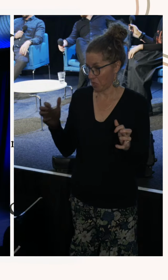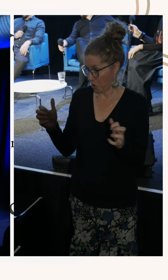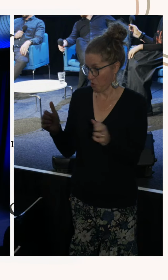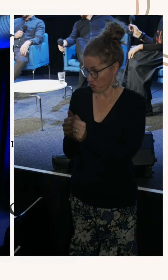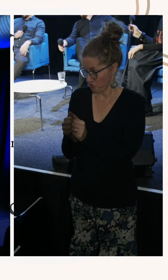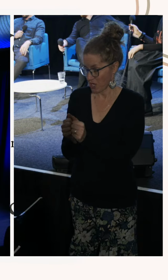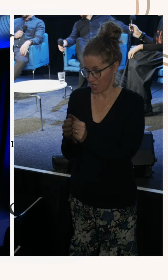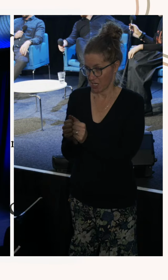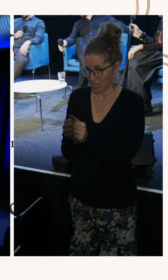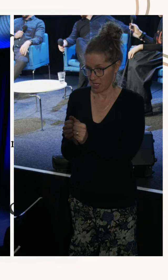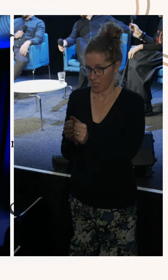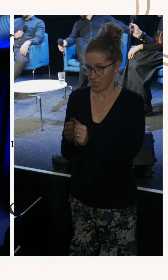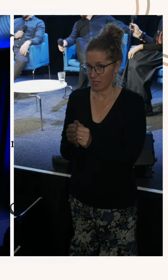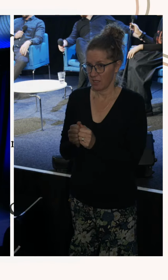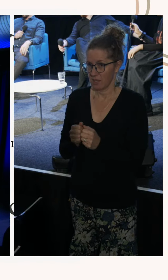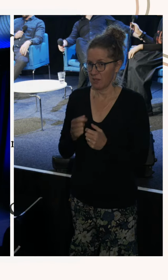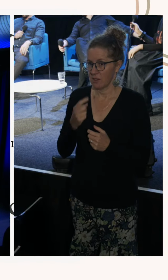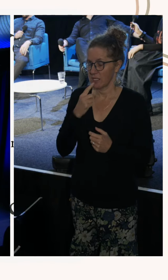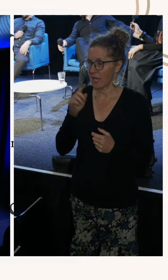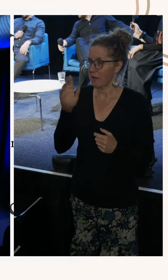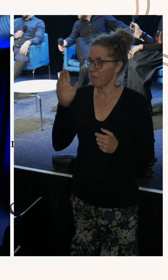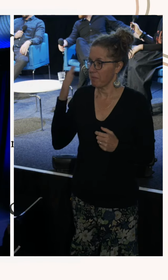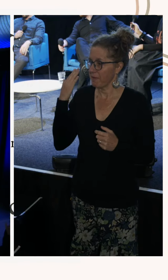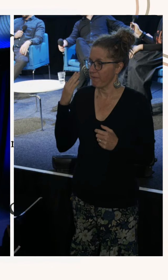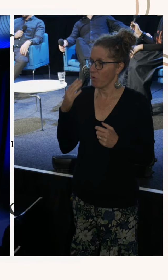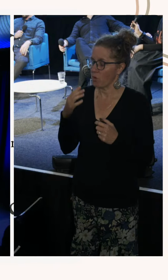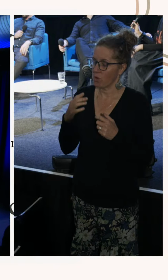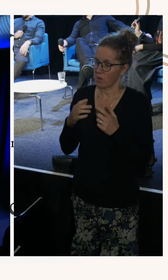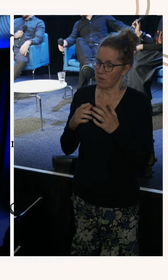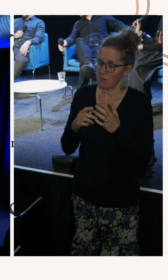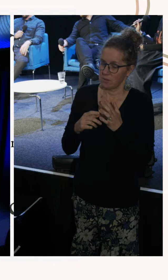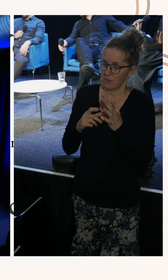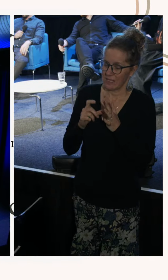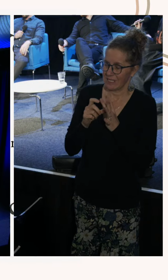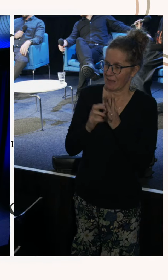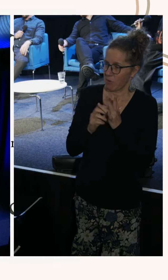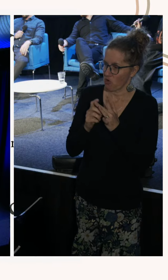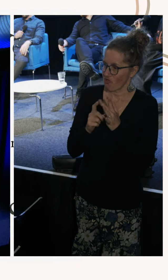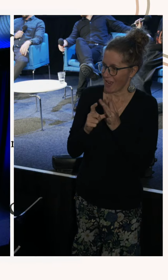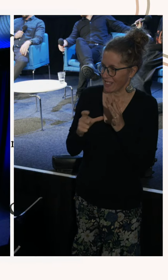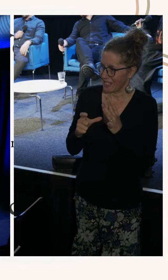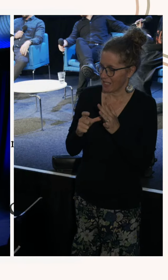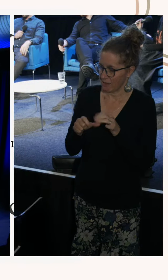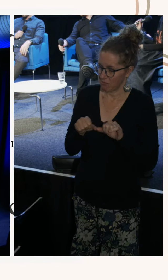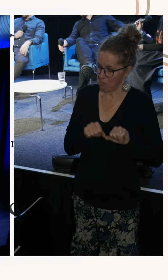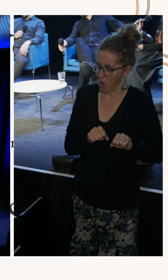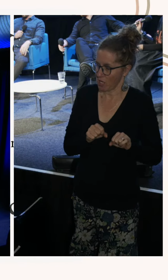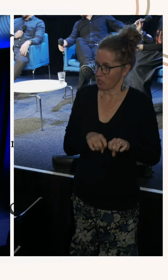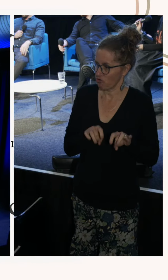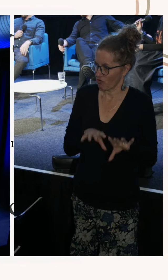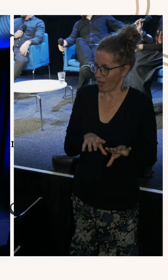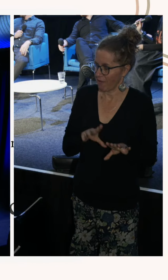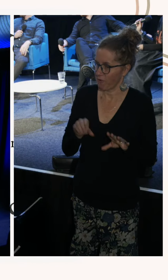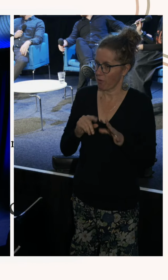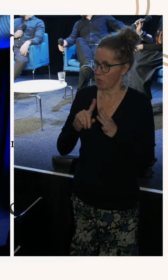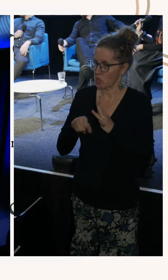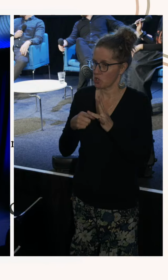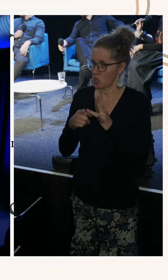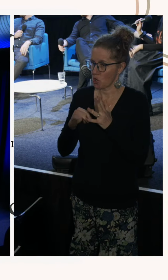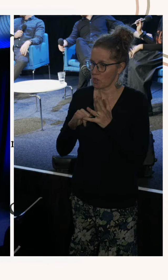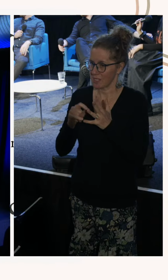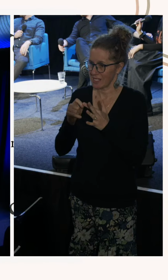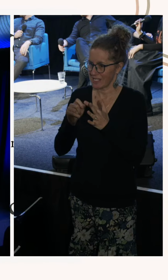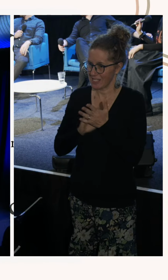before about the Temper Democratic Bias Australian, the Joseph Furphy slogan. I mean, Joseph Furphy was a